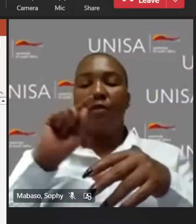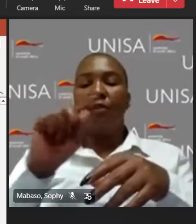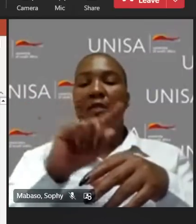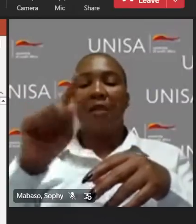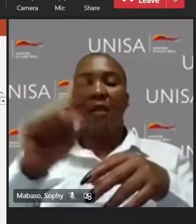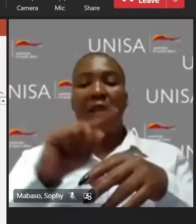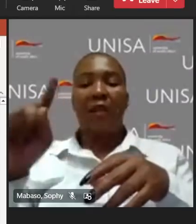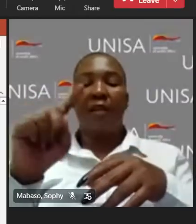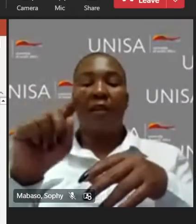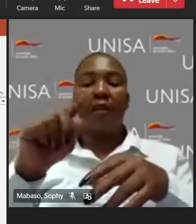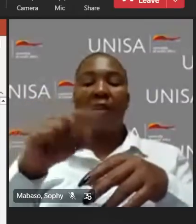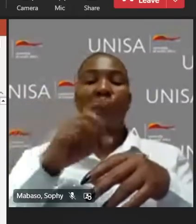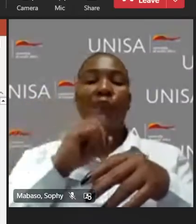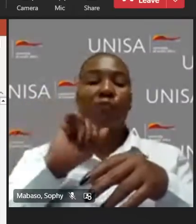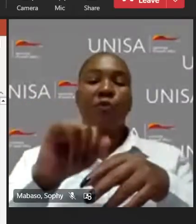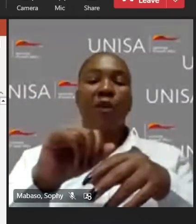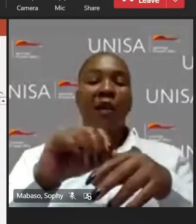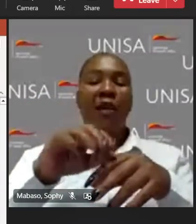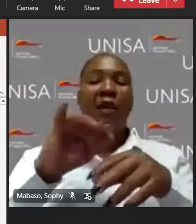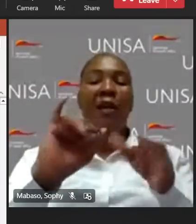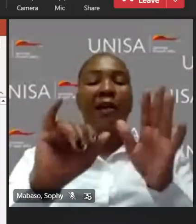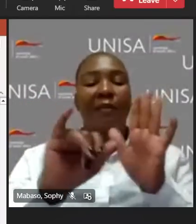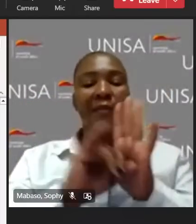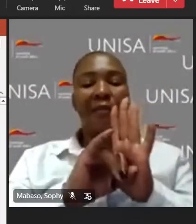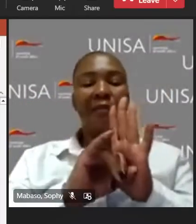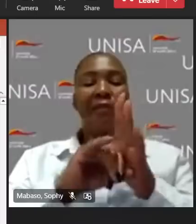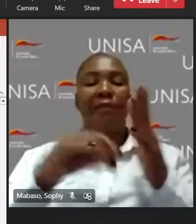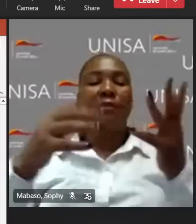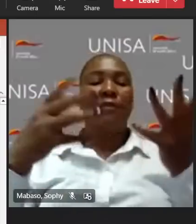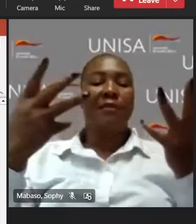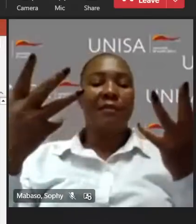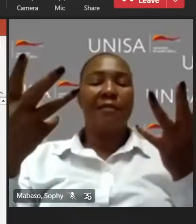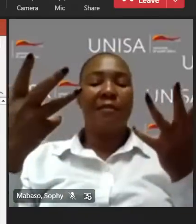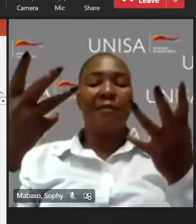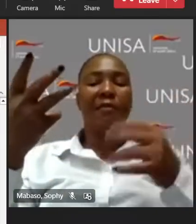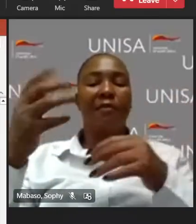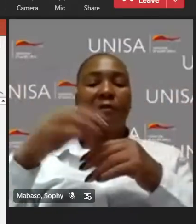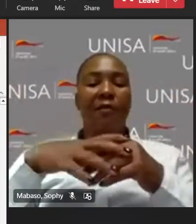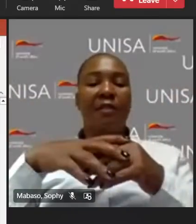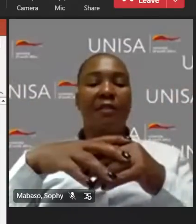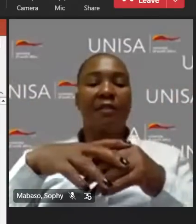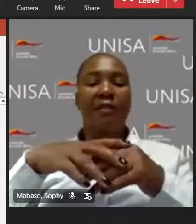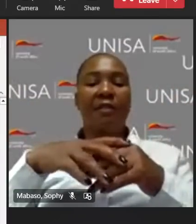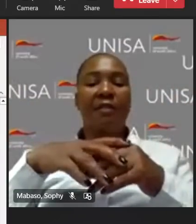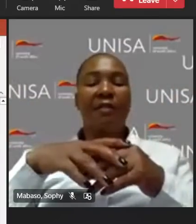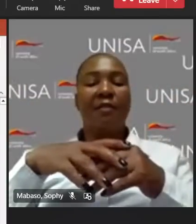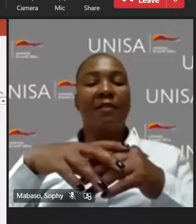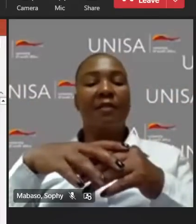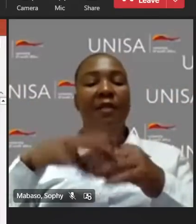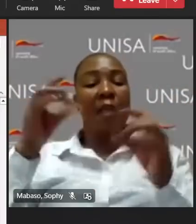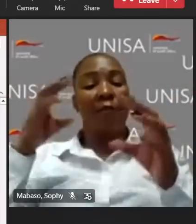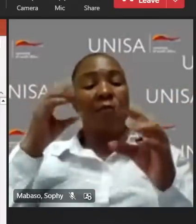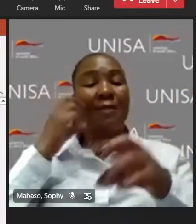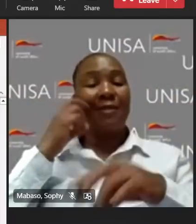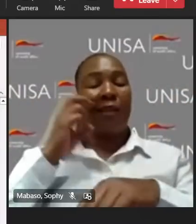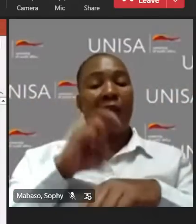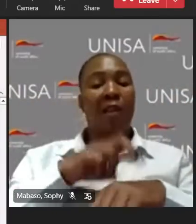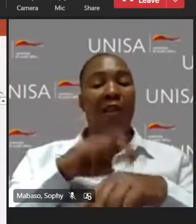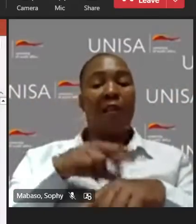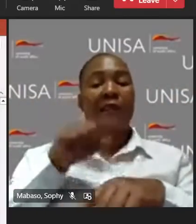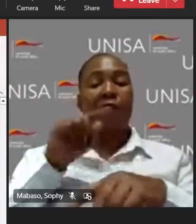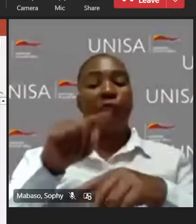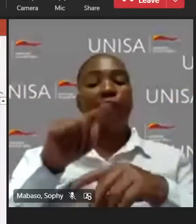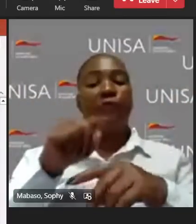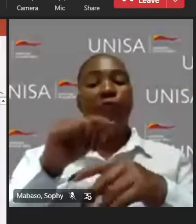ID@unisa.ac.za, so that it can manually trace the fee and allocate it into the relevant student account.